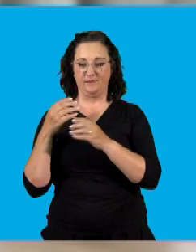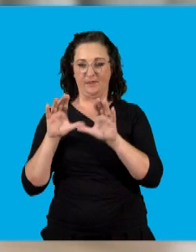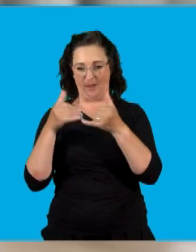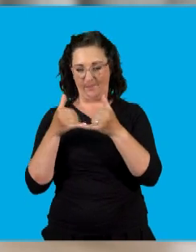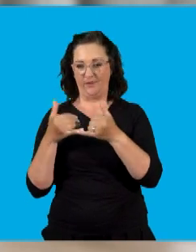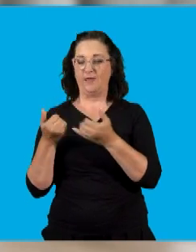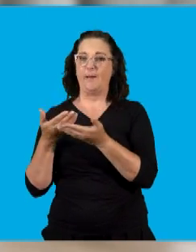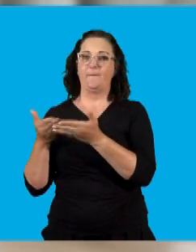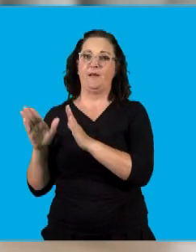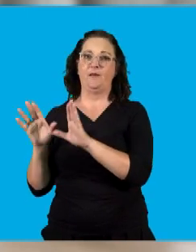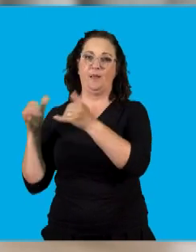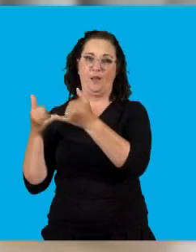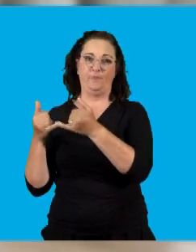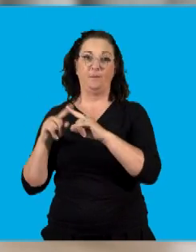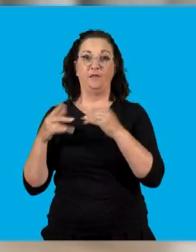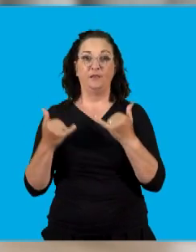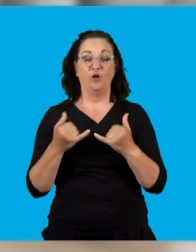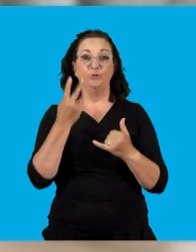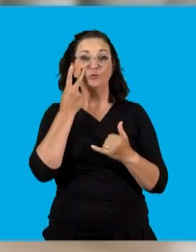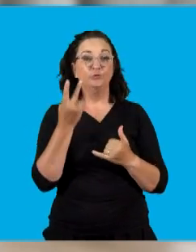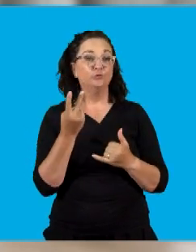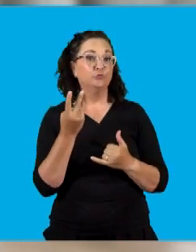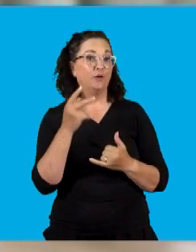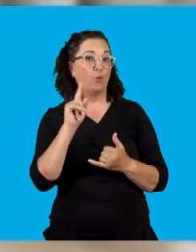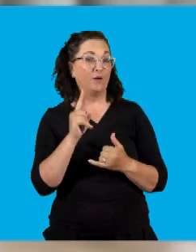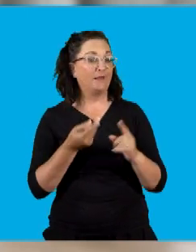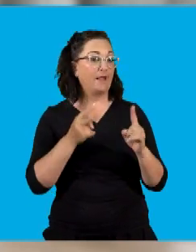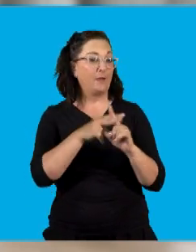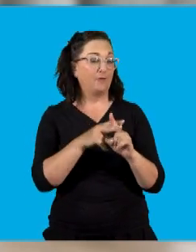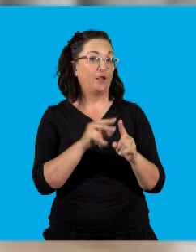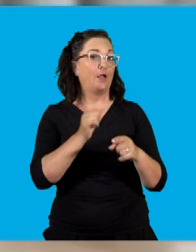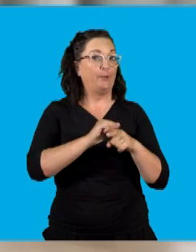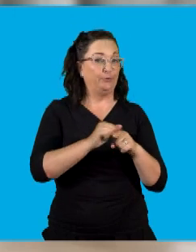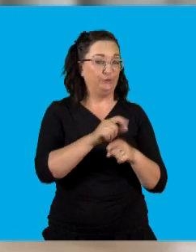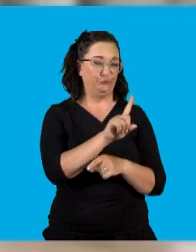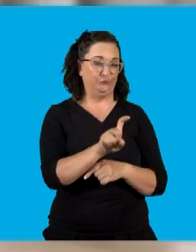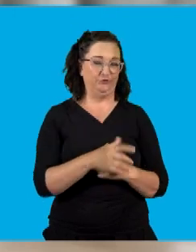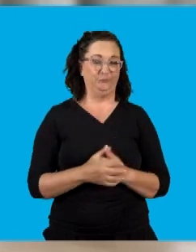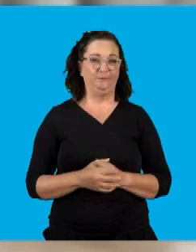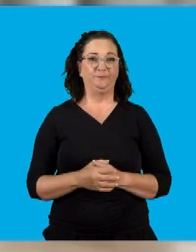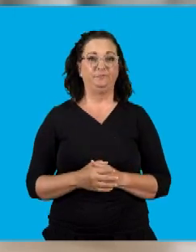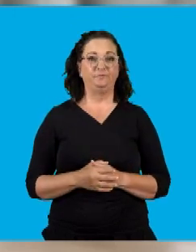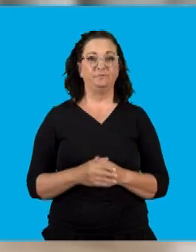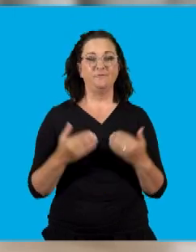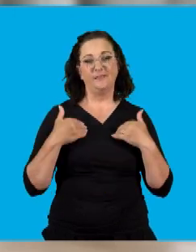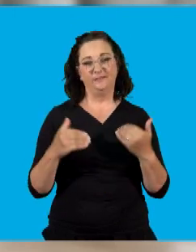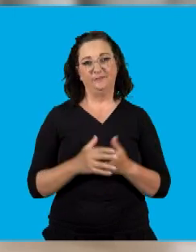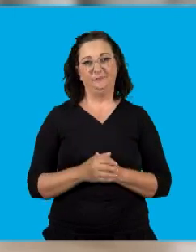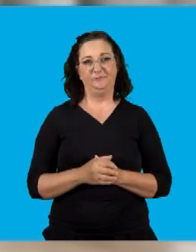public company. But we will be looking at the application as well as practice questions. Now let's